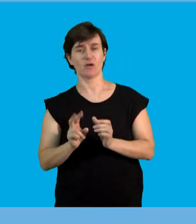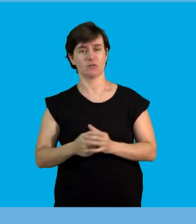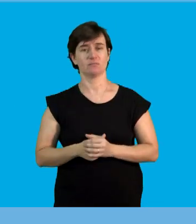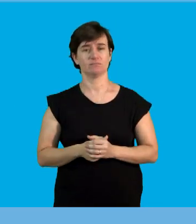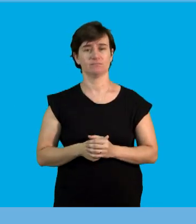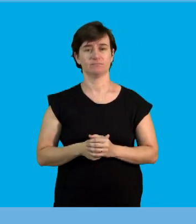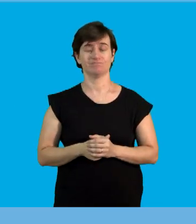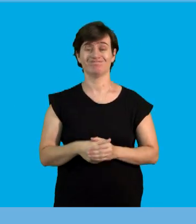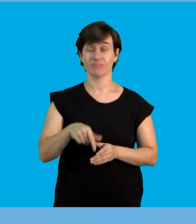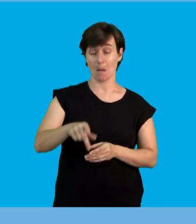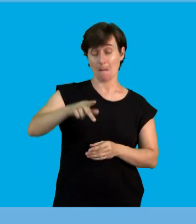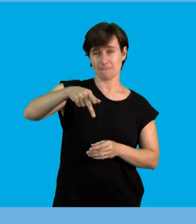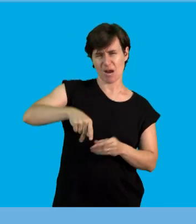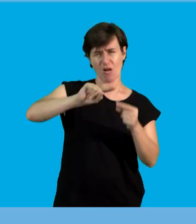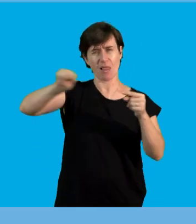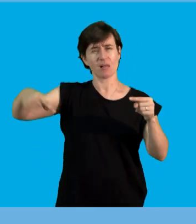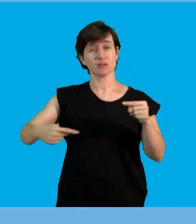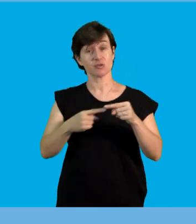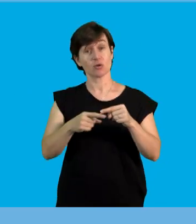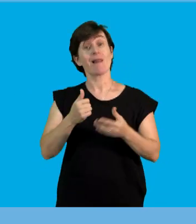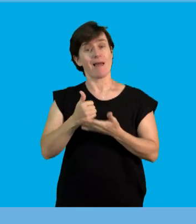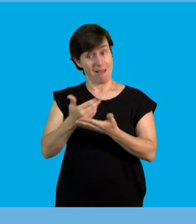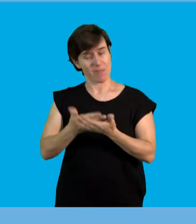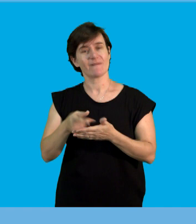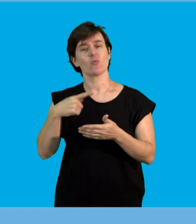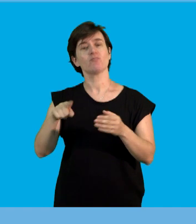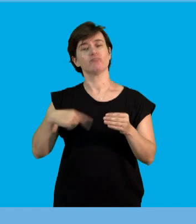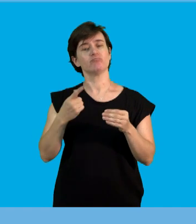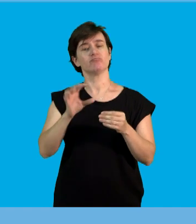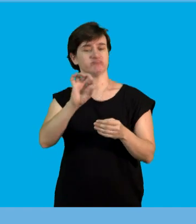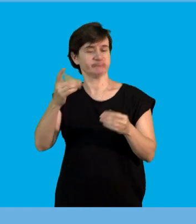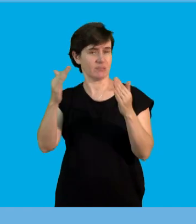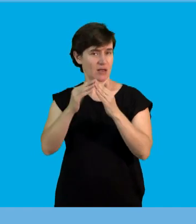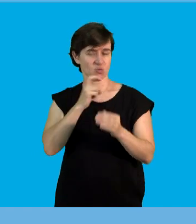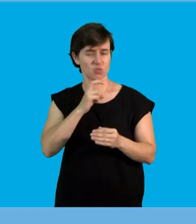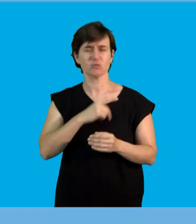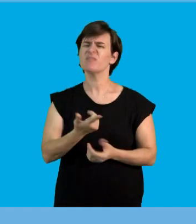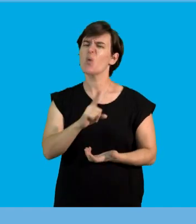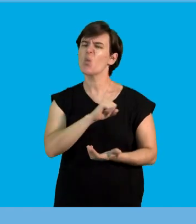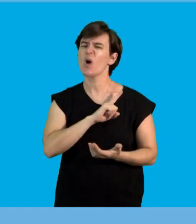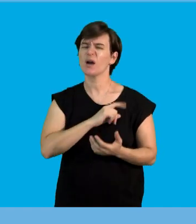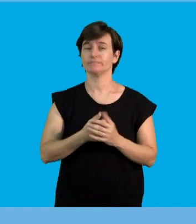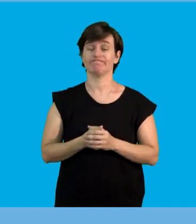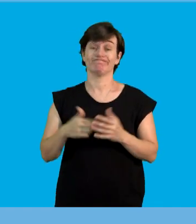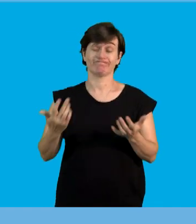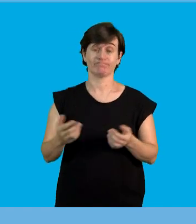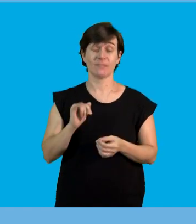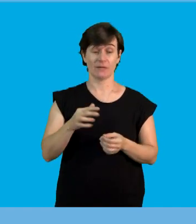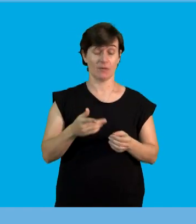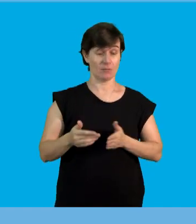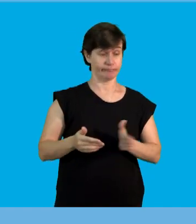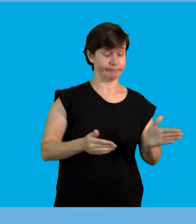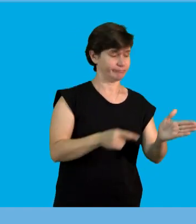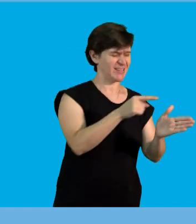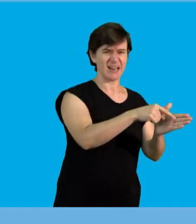Furthermore, parallel circuits are useful in households. How are they useful? Because if one pathway stops